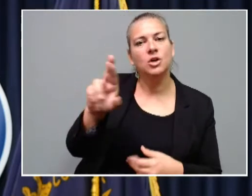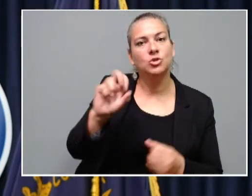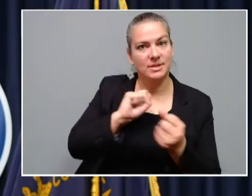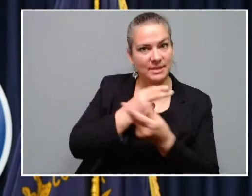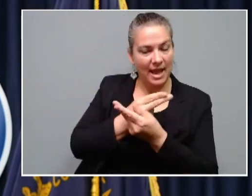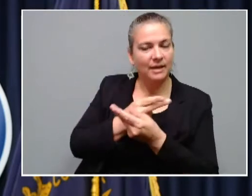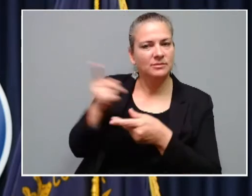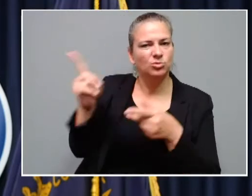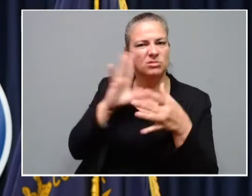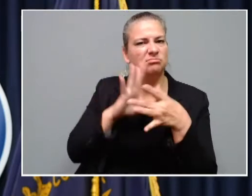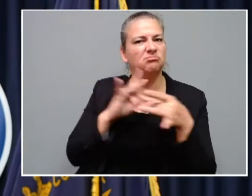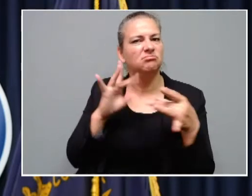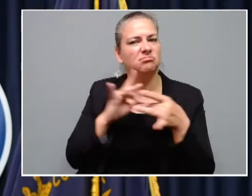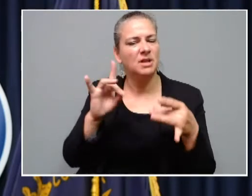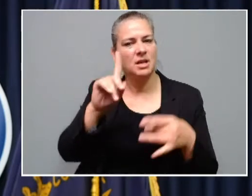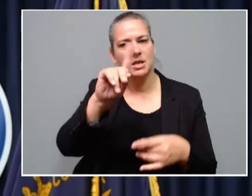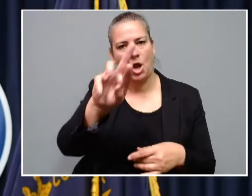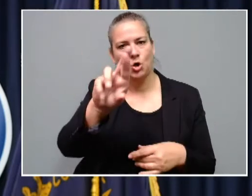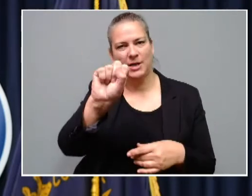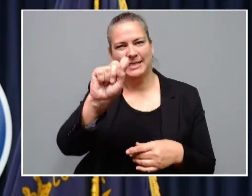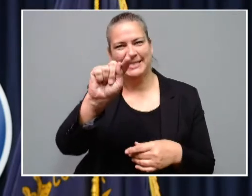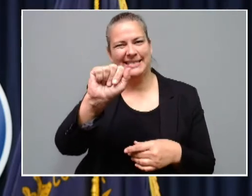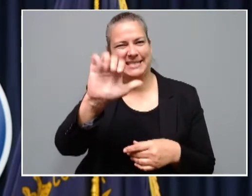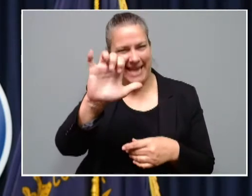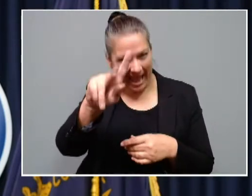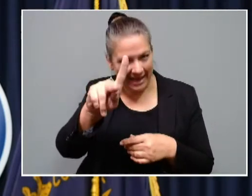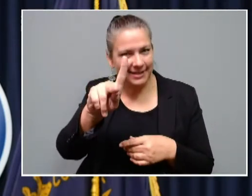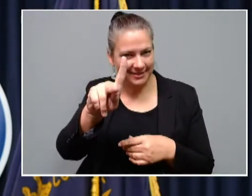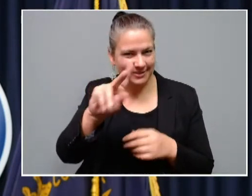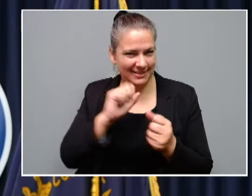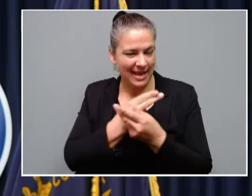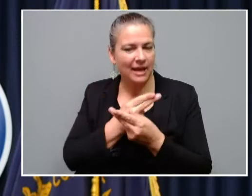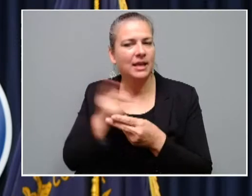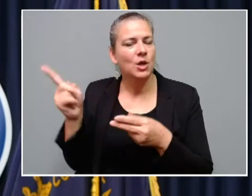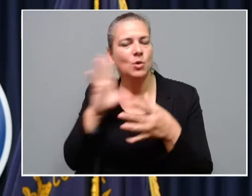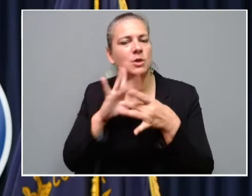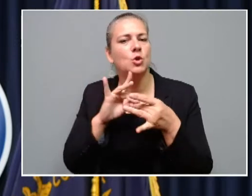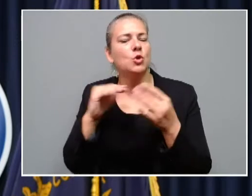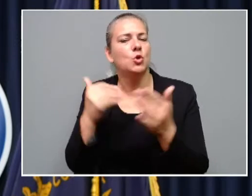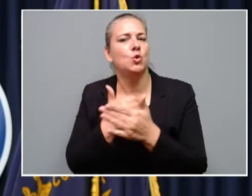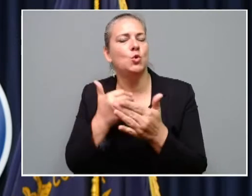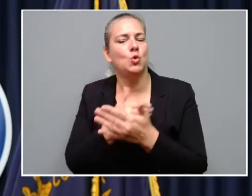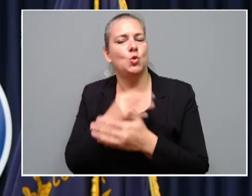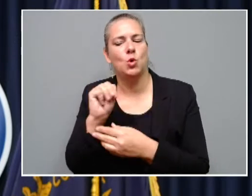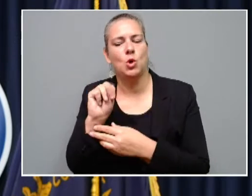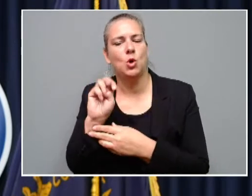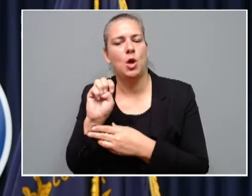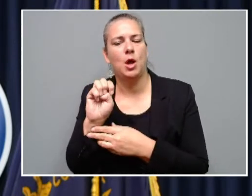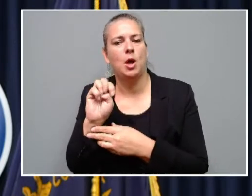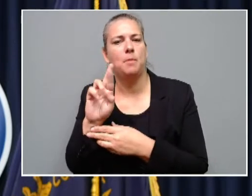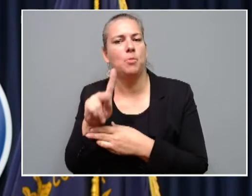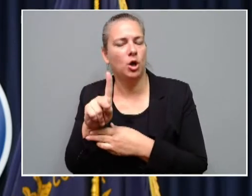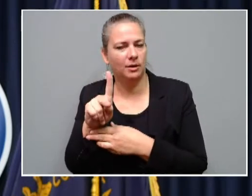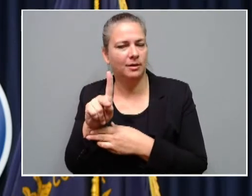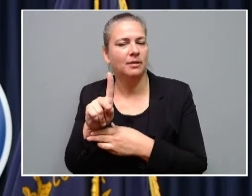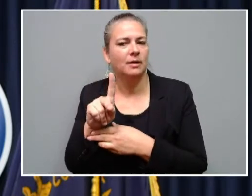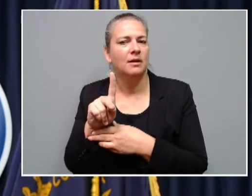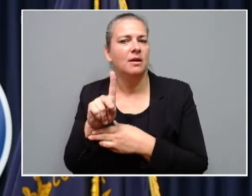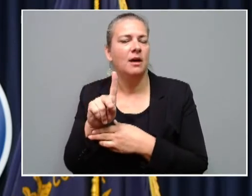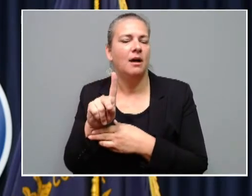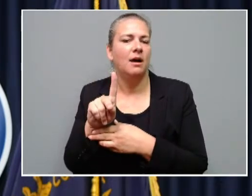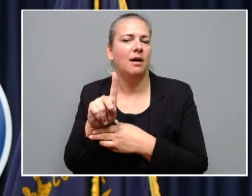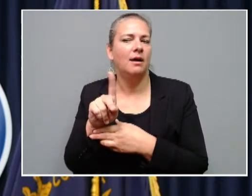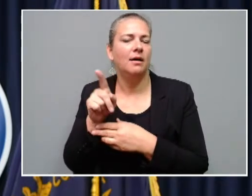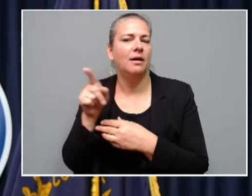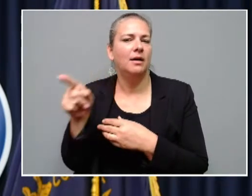go through the new Merck pharmaceutical that is pending that may help those suffering